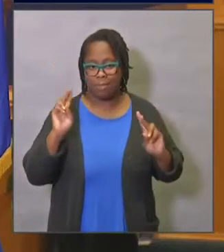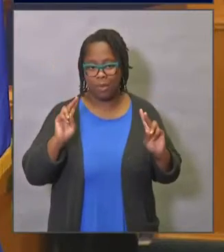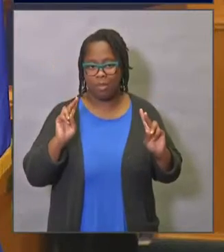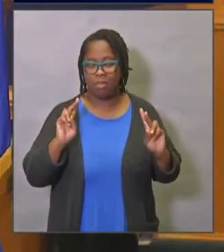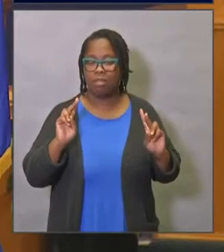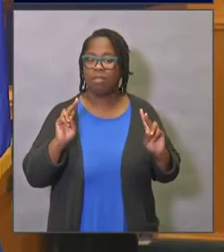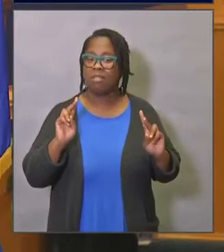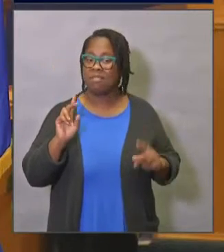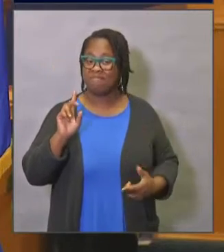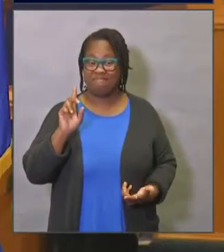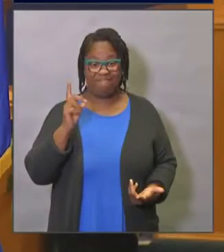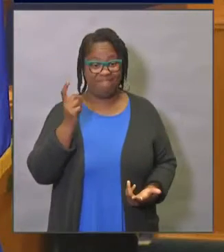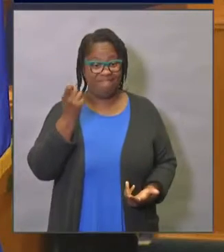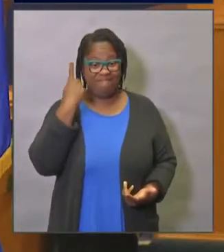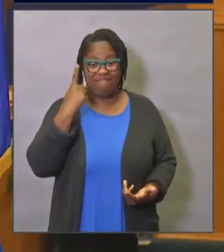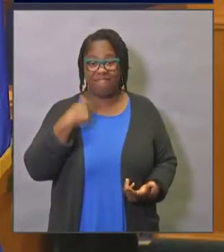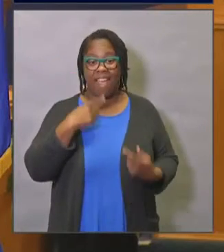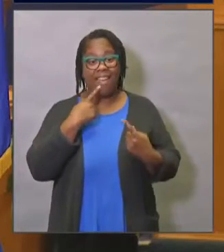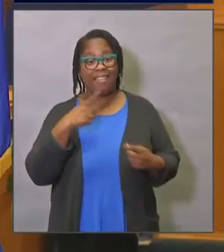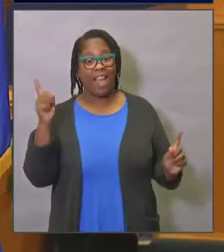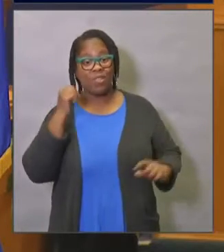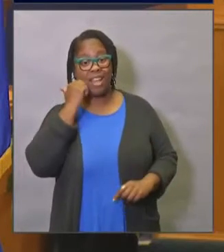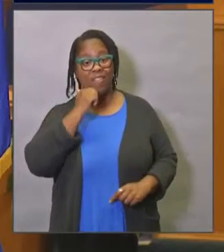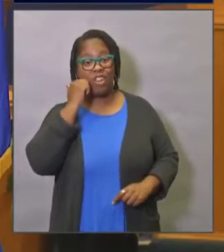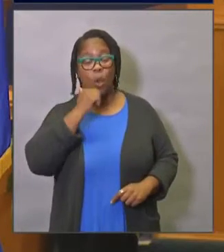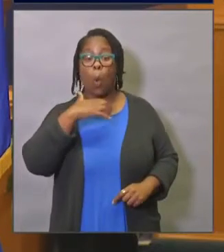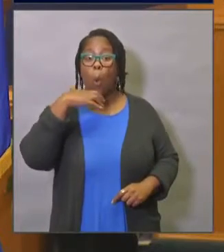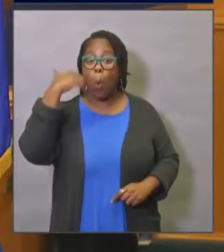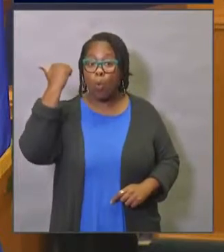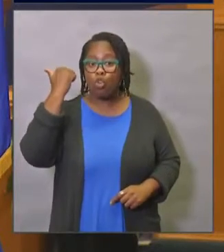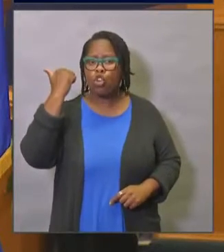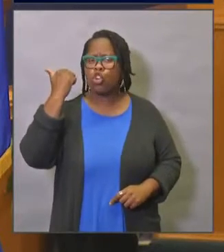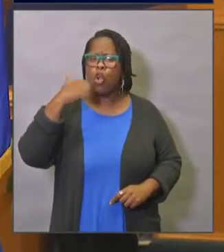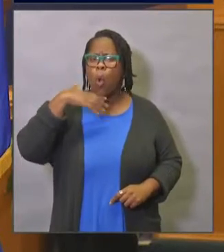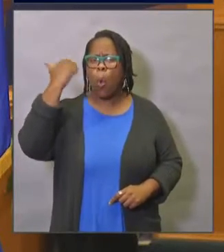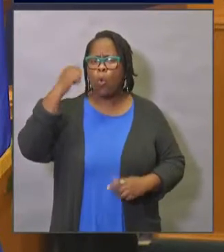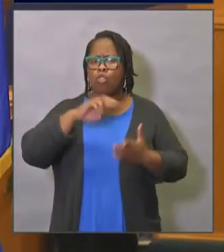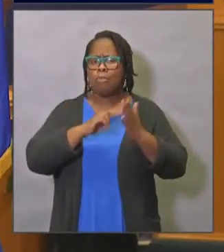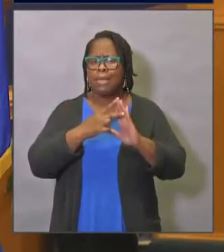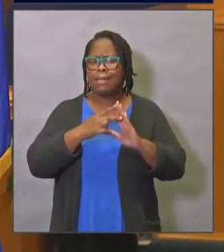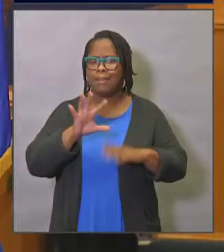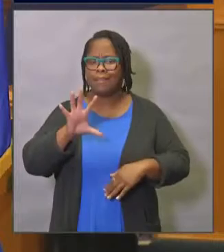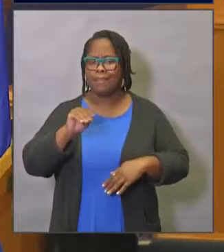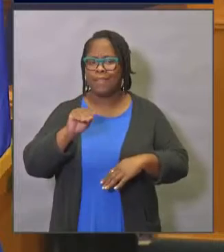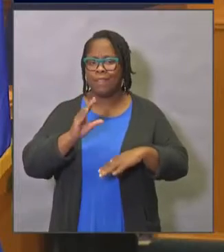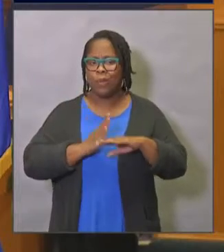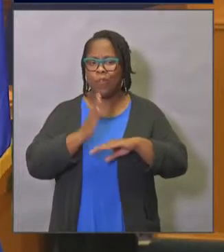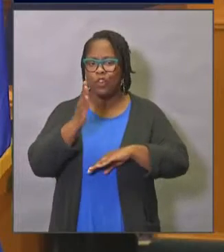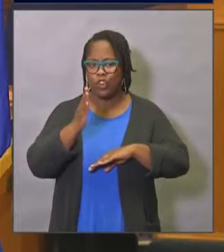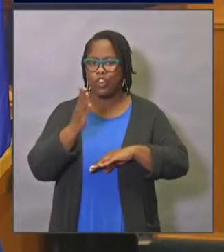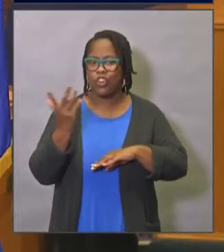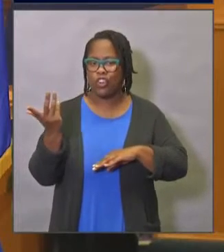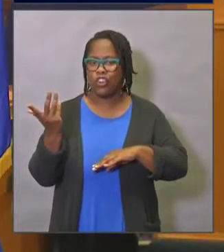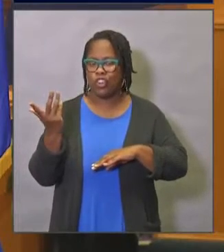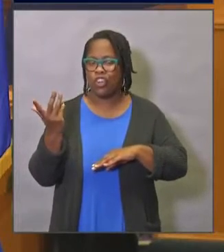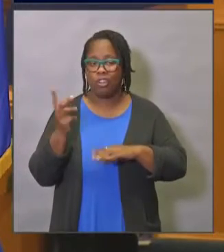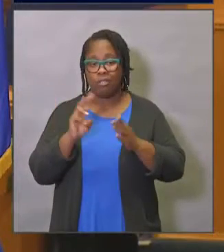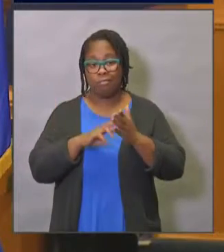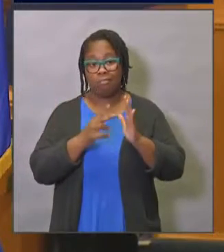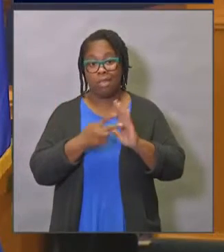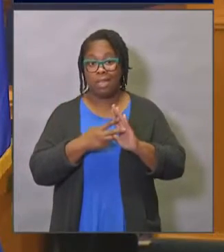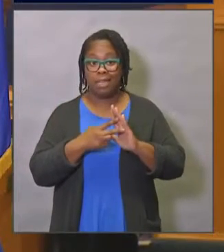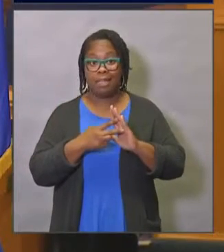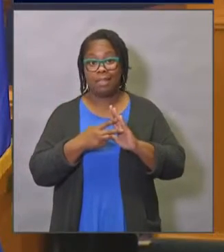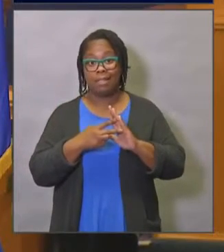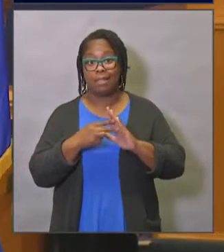announce every day, older really in many cases means over 50, and it doesn't necessarily mean that they're